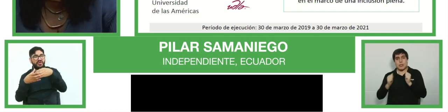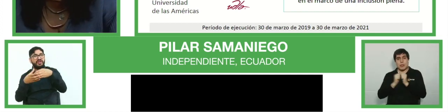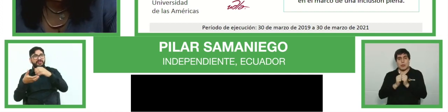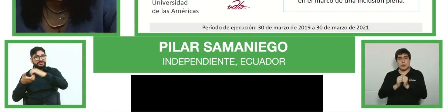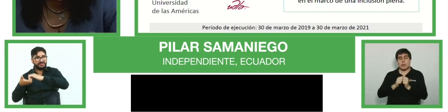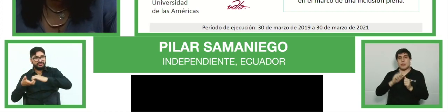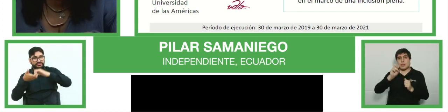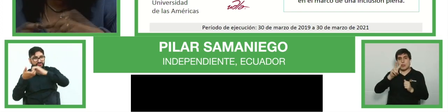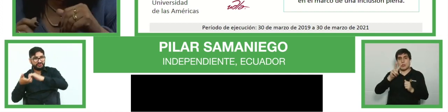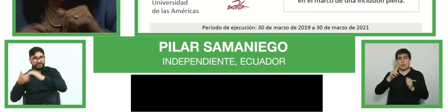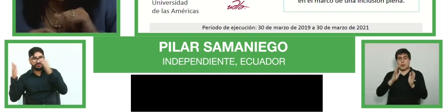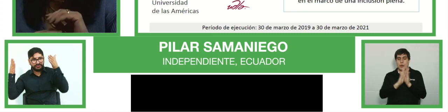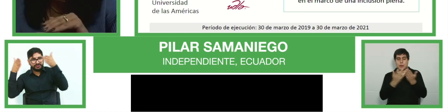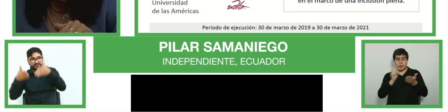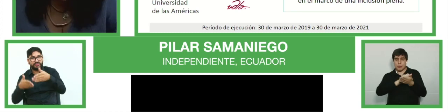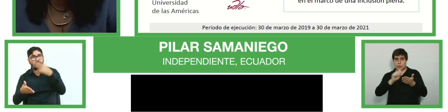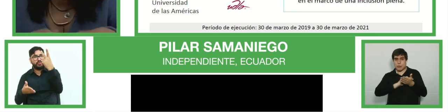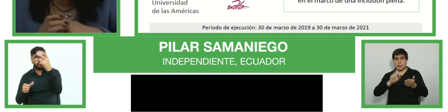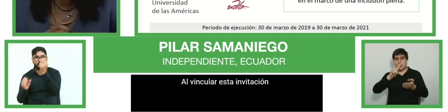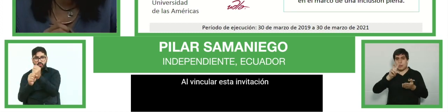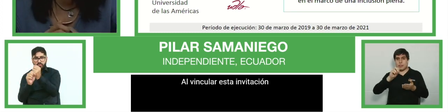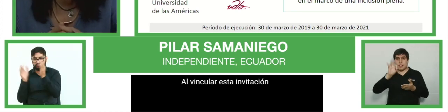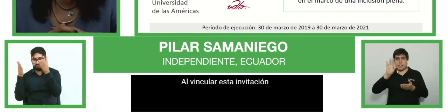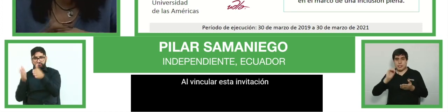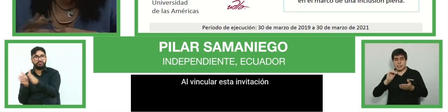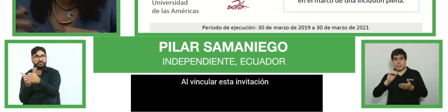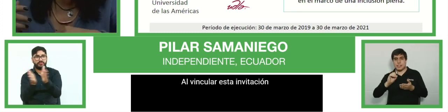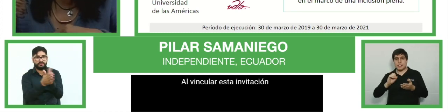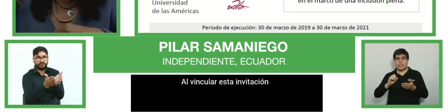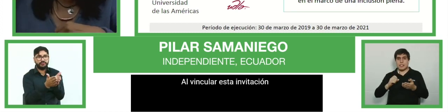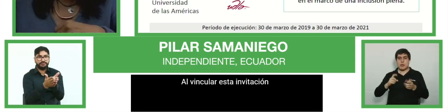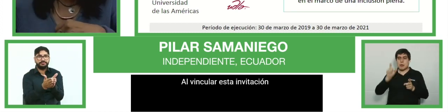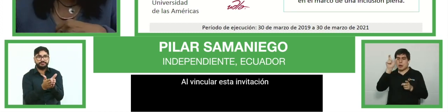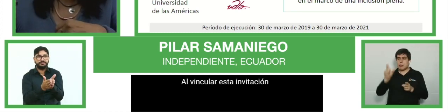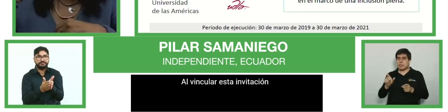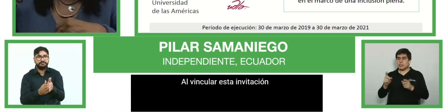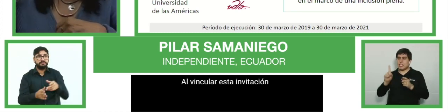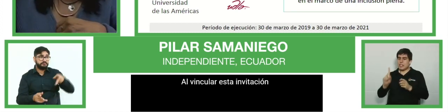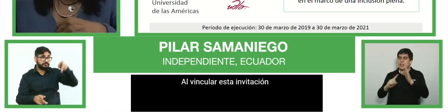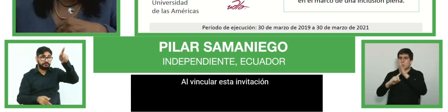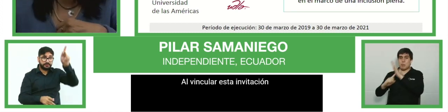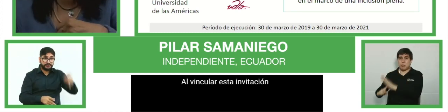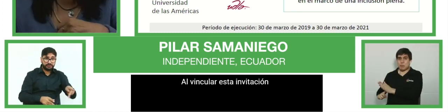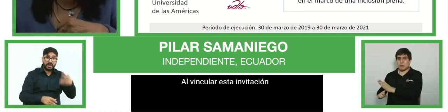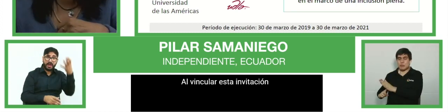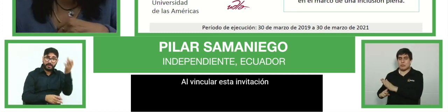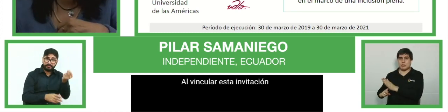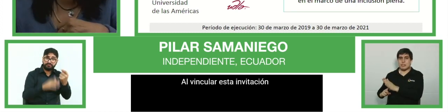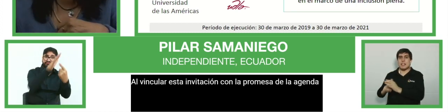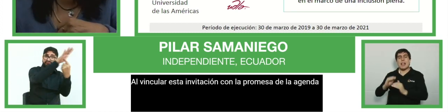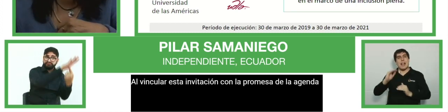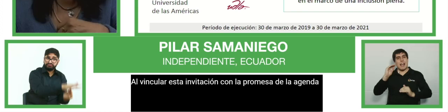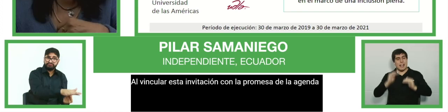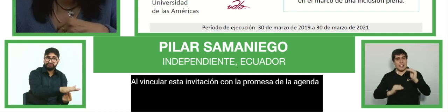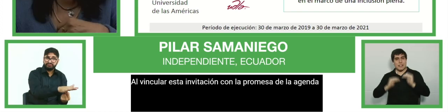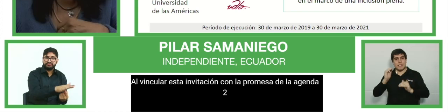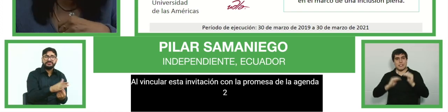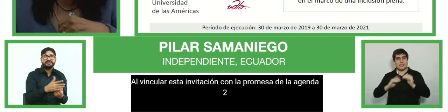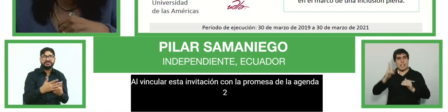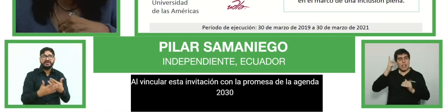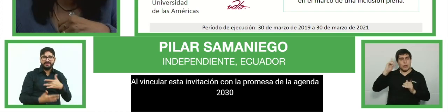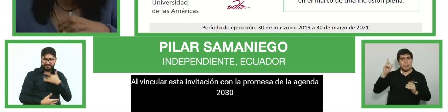anyone behind, as an echo, the second part resonates of this